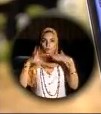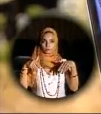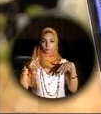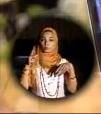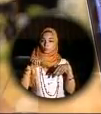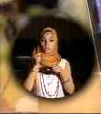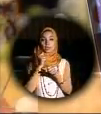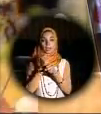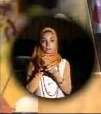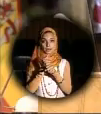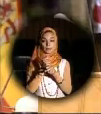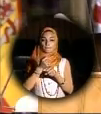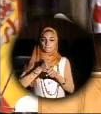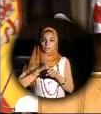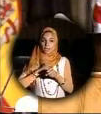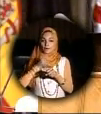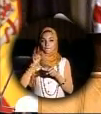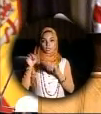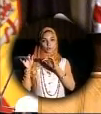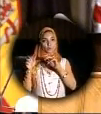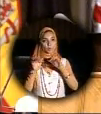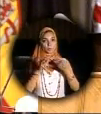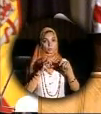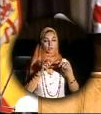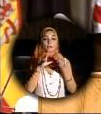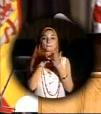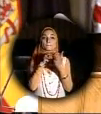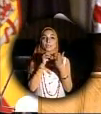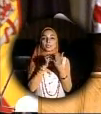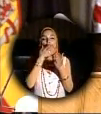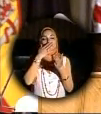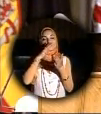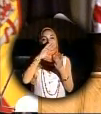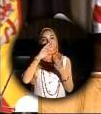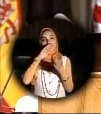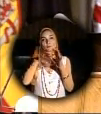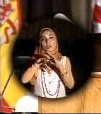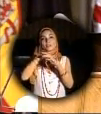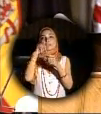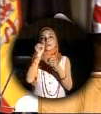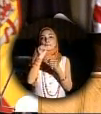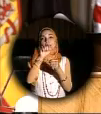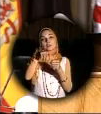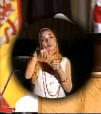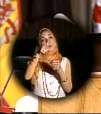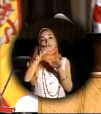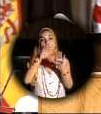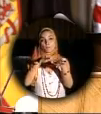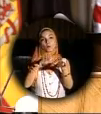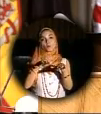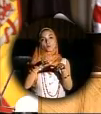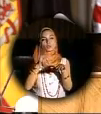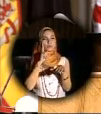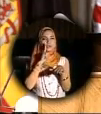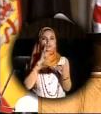everyone, starting from the beginning, without the need of developing specific tools for that. The concept